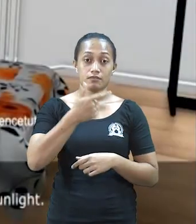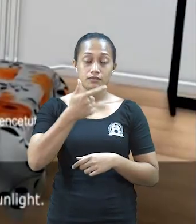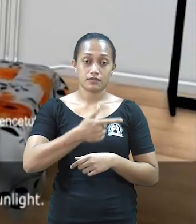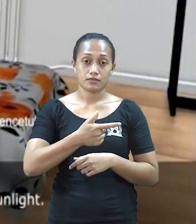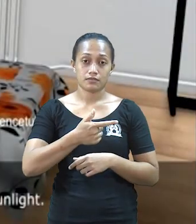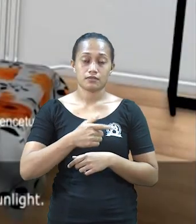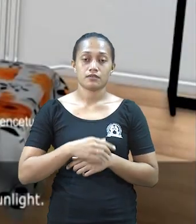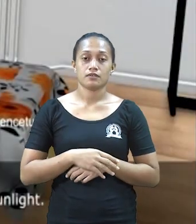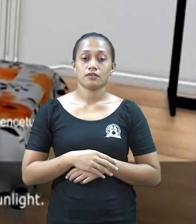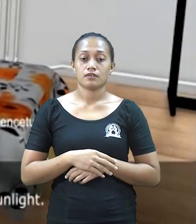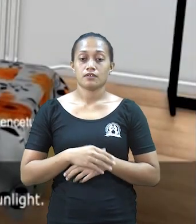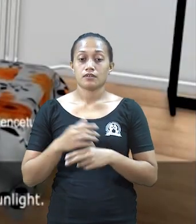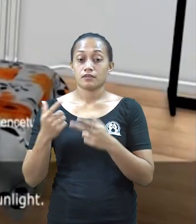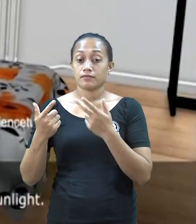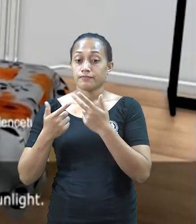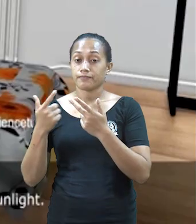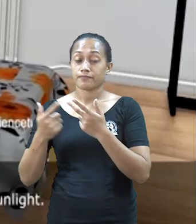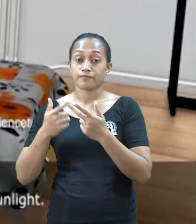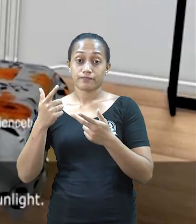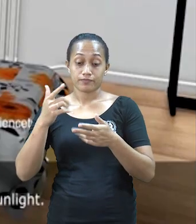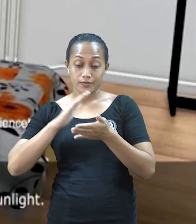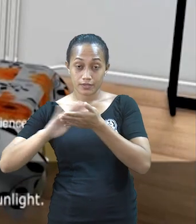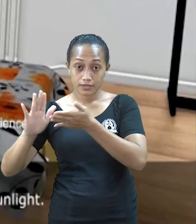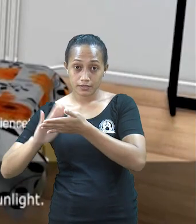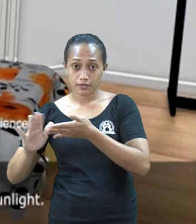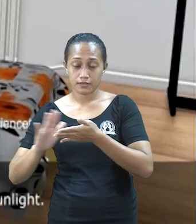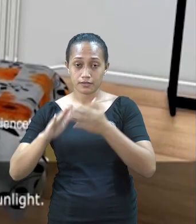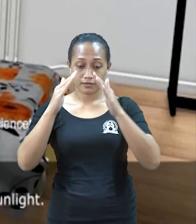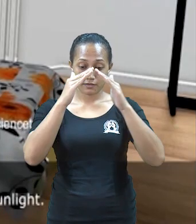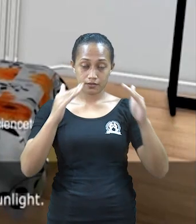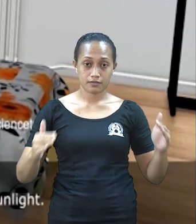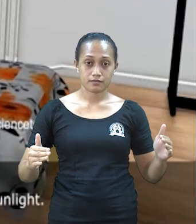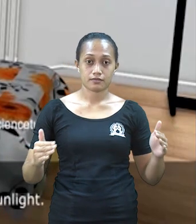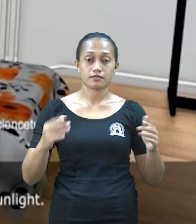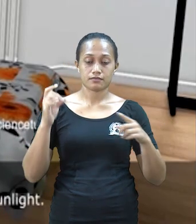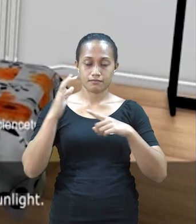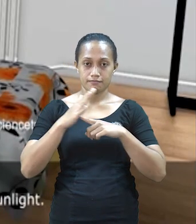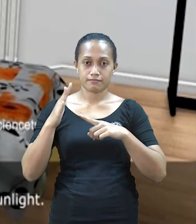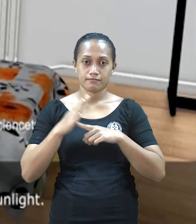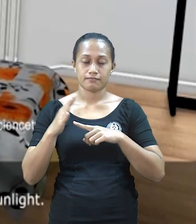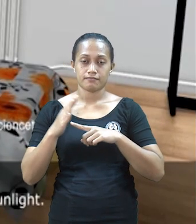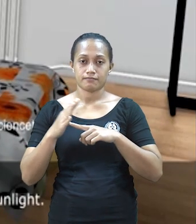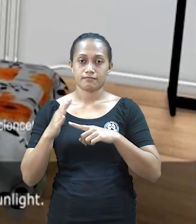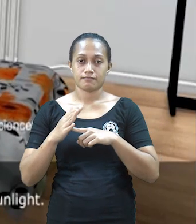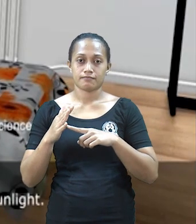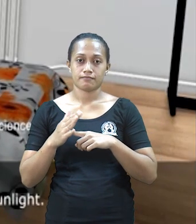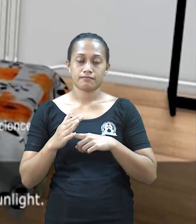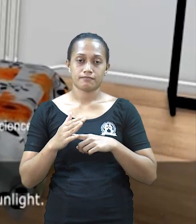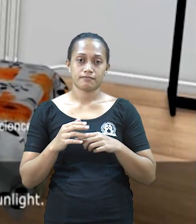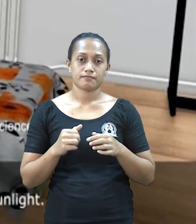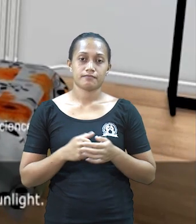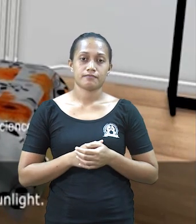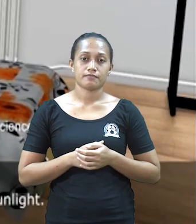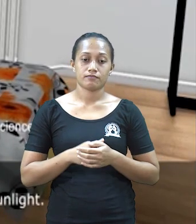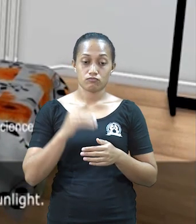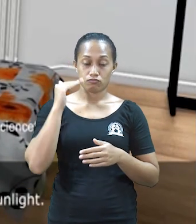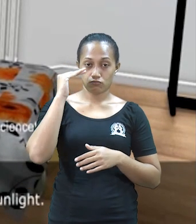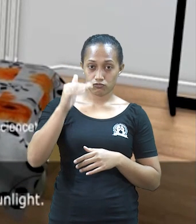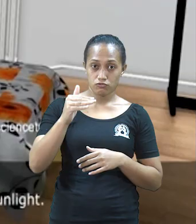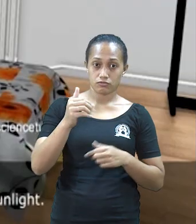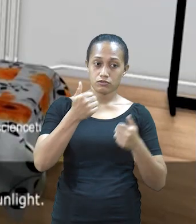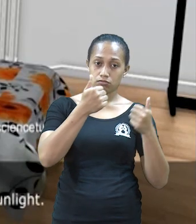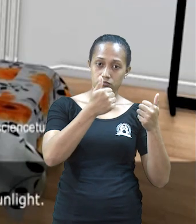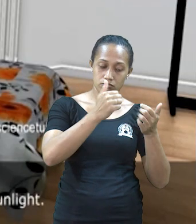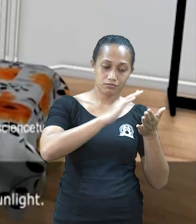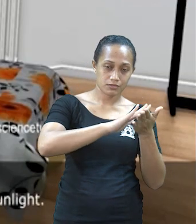17. On the other side, cleanliness of house is also very important. The room should